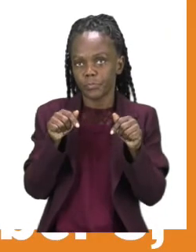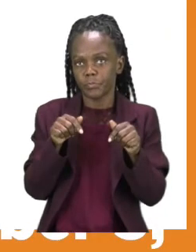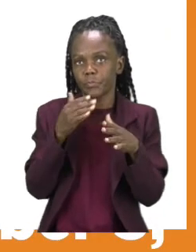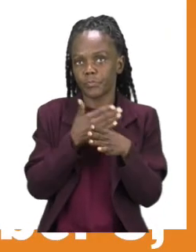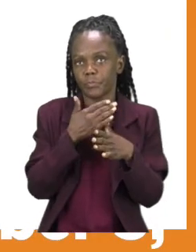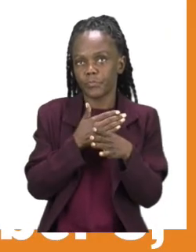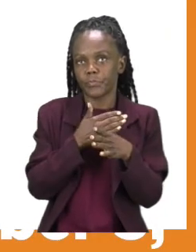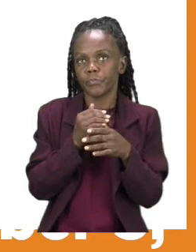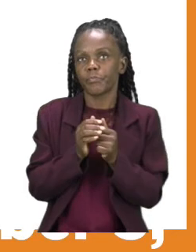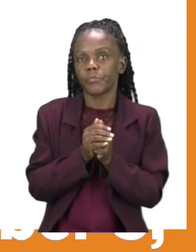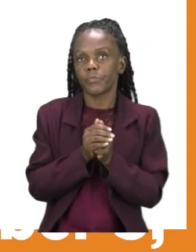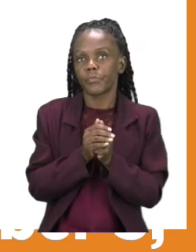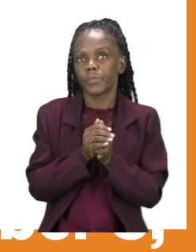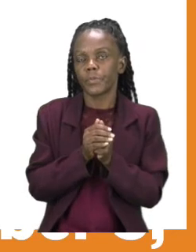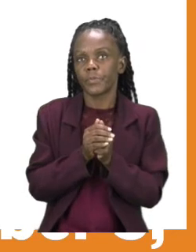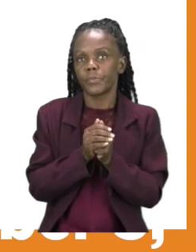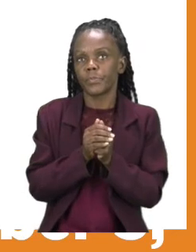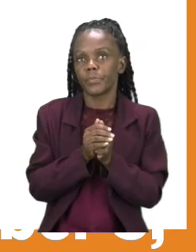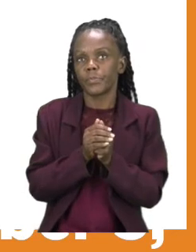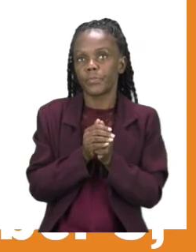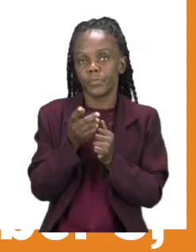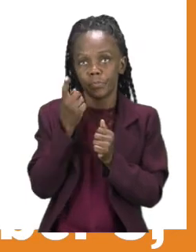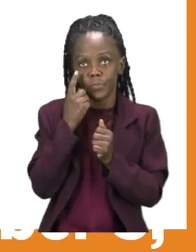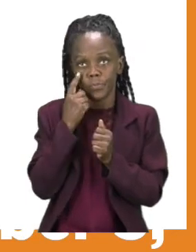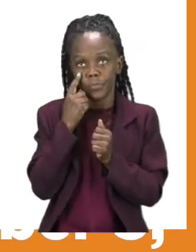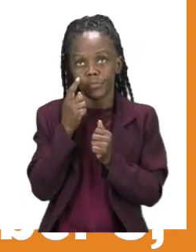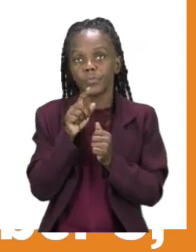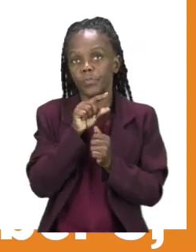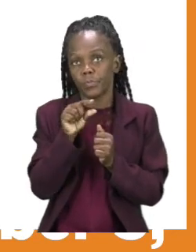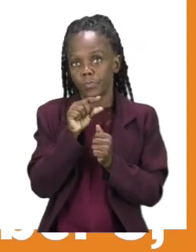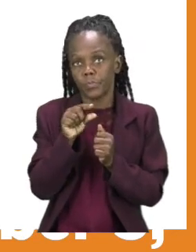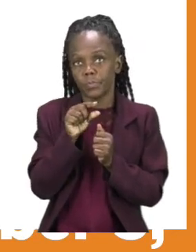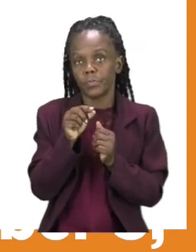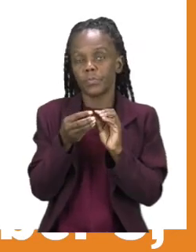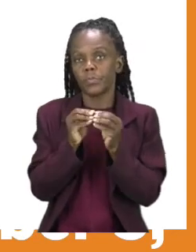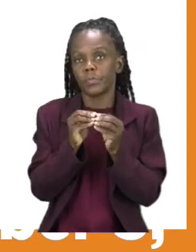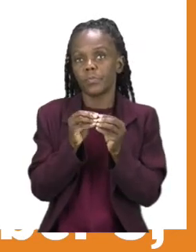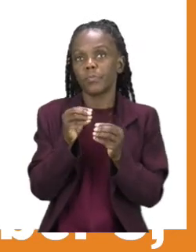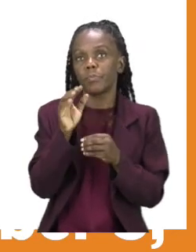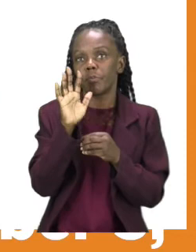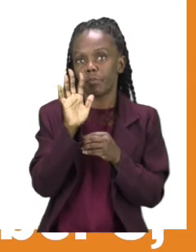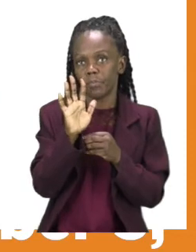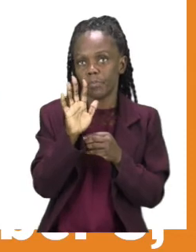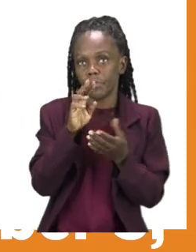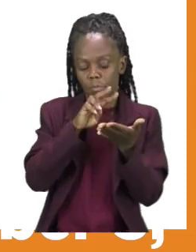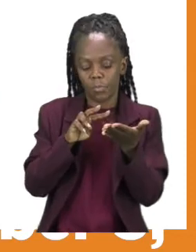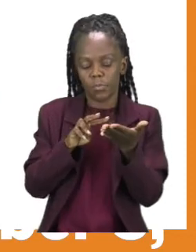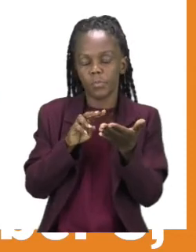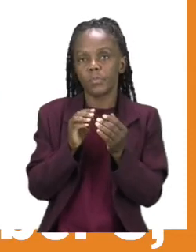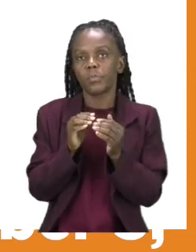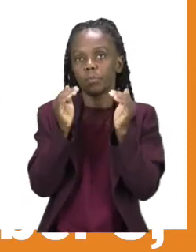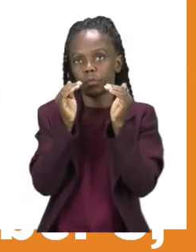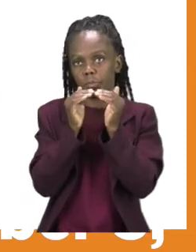lesson, we will be talking about sight words, the number 5, reading,